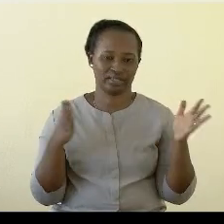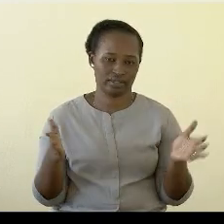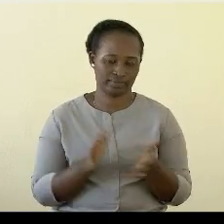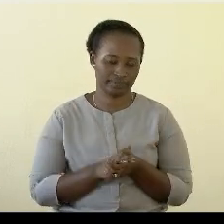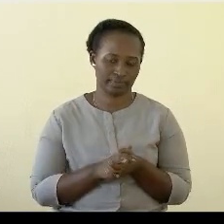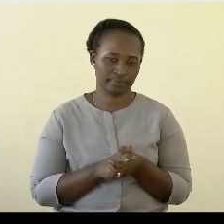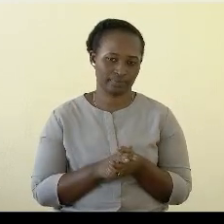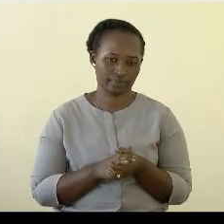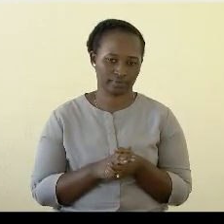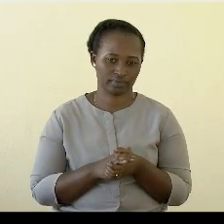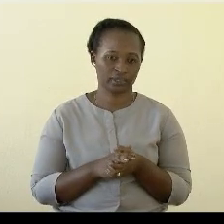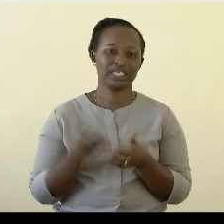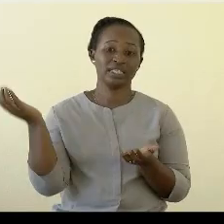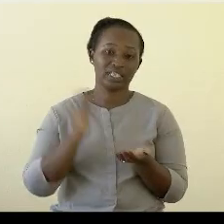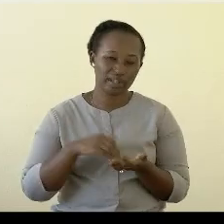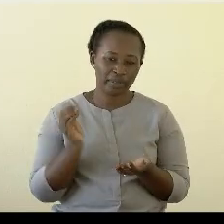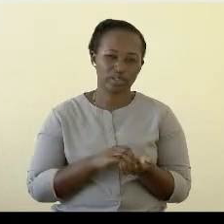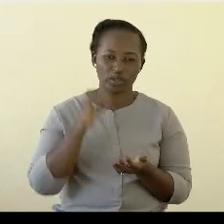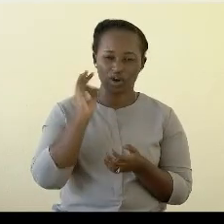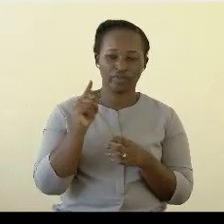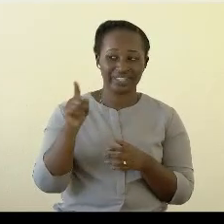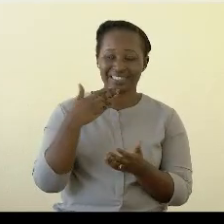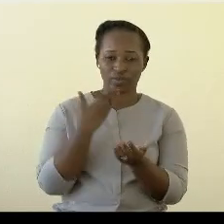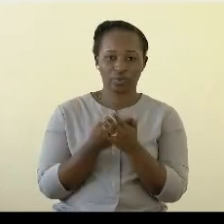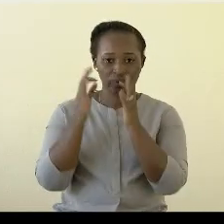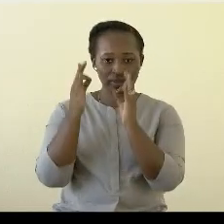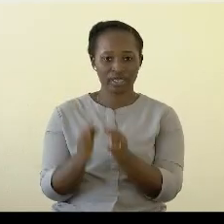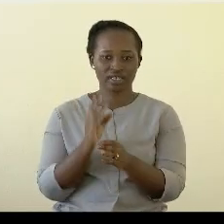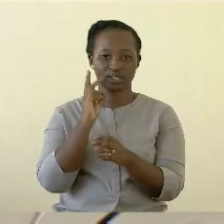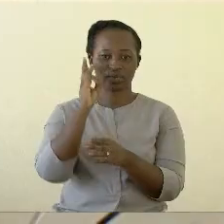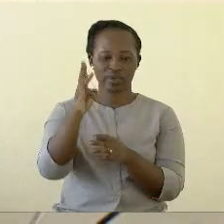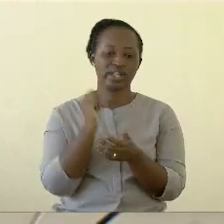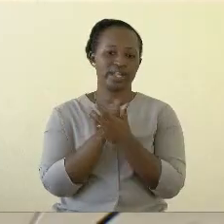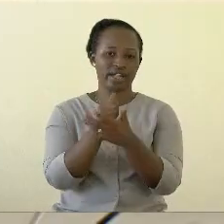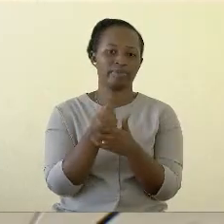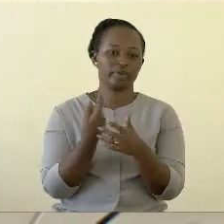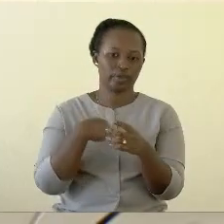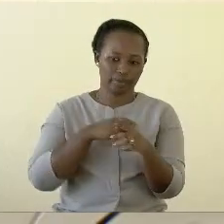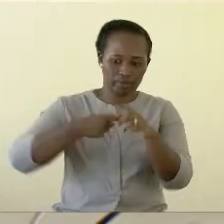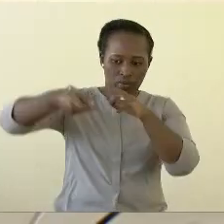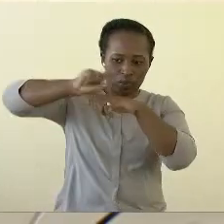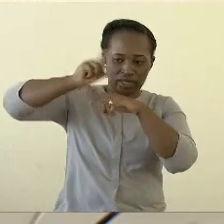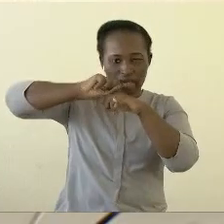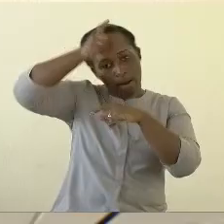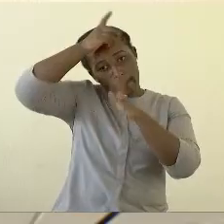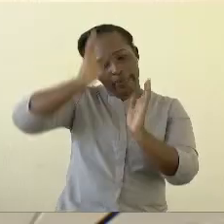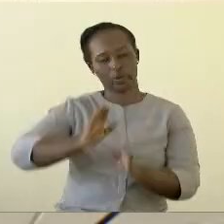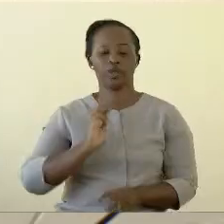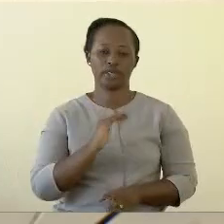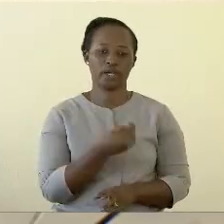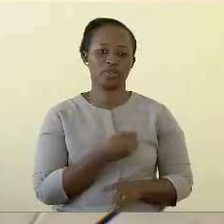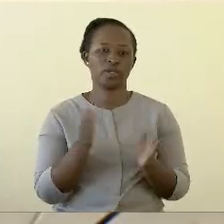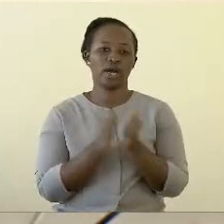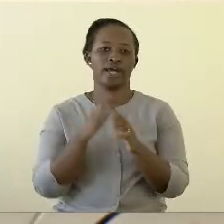So the frequency, the repetition of these good features will tend to keep going up within a population. And